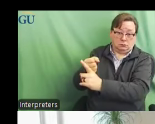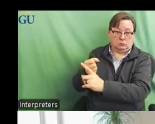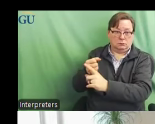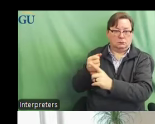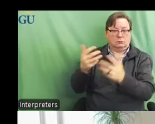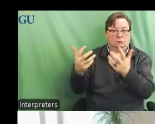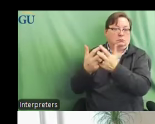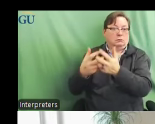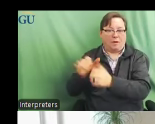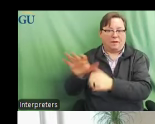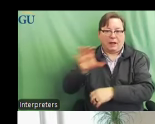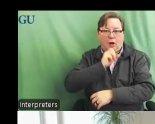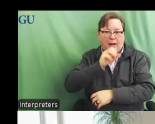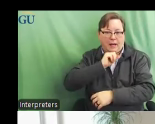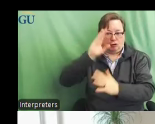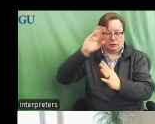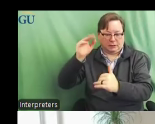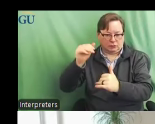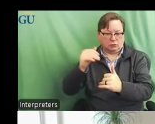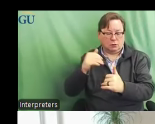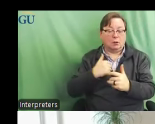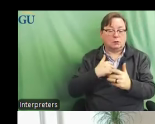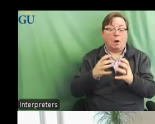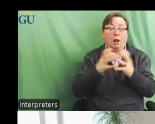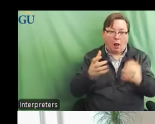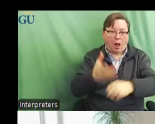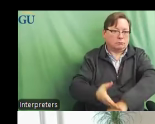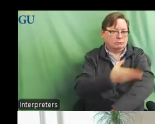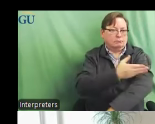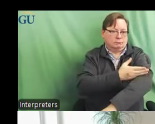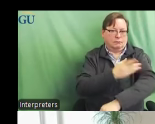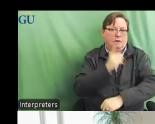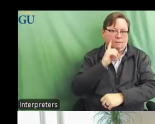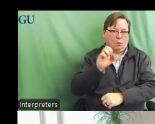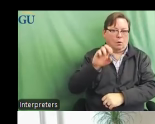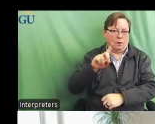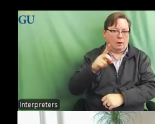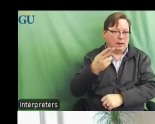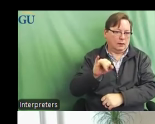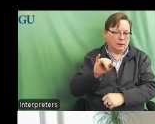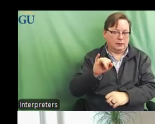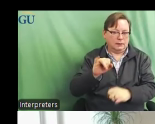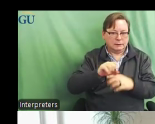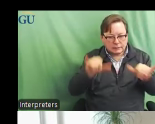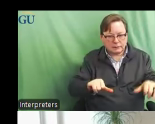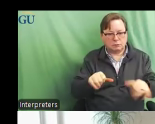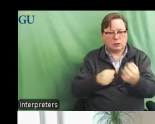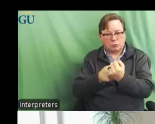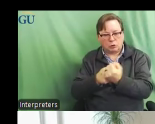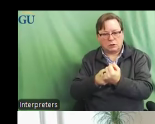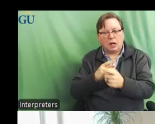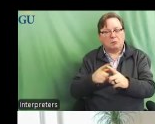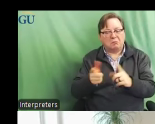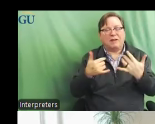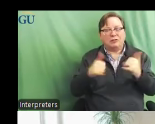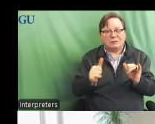expectations. So there's been a lot of great growth based on EHDI systems and supports, but there still tend to be quite a few